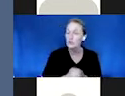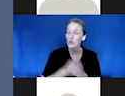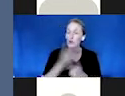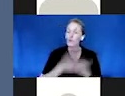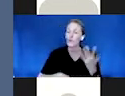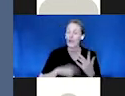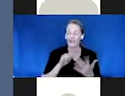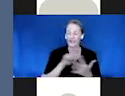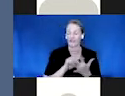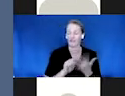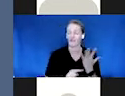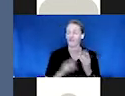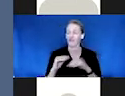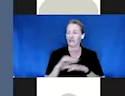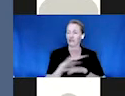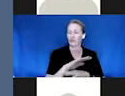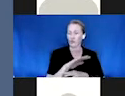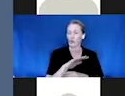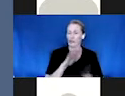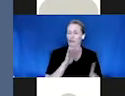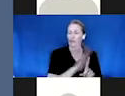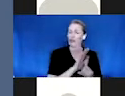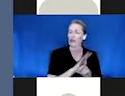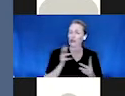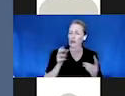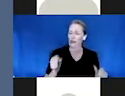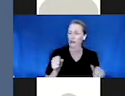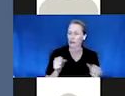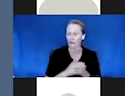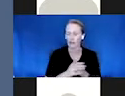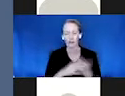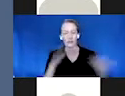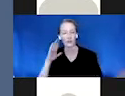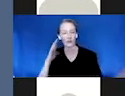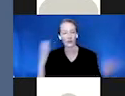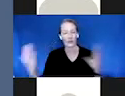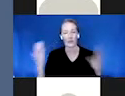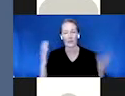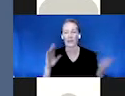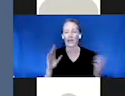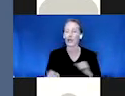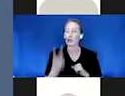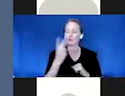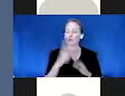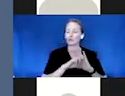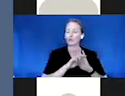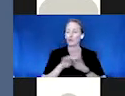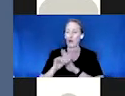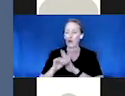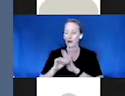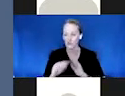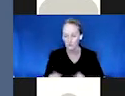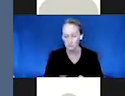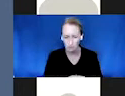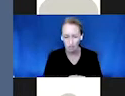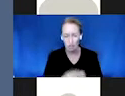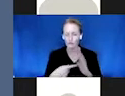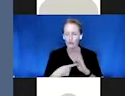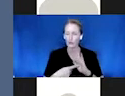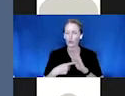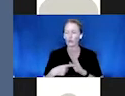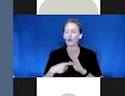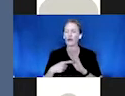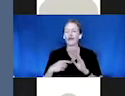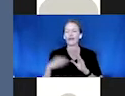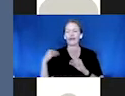health? So to contrast two models, I'll show you a framework using that sort of genetic behavior model and then the